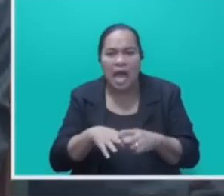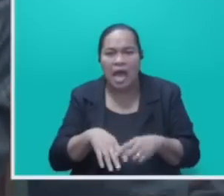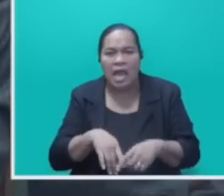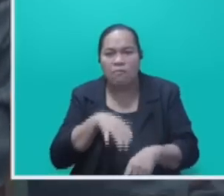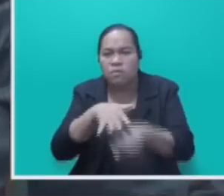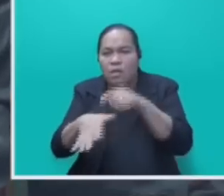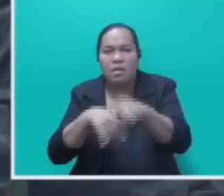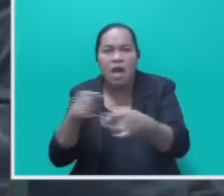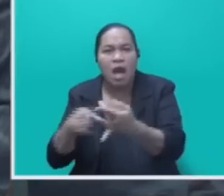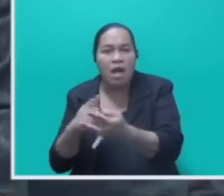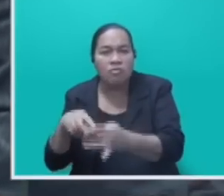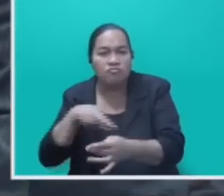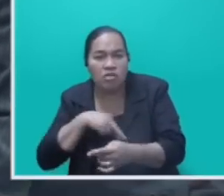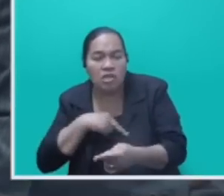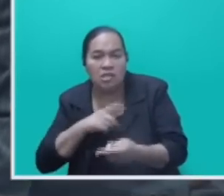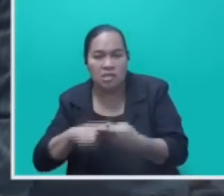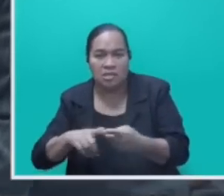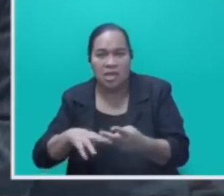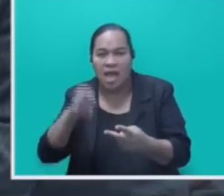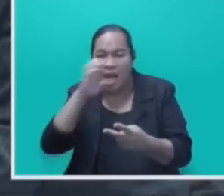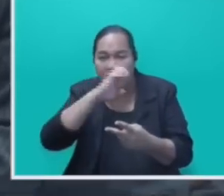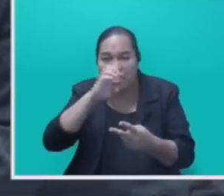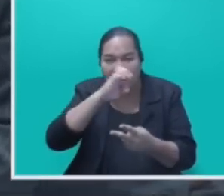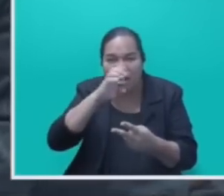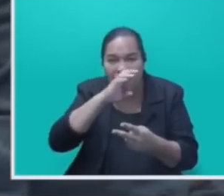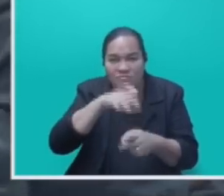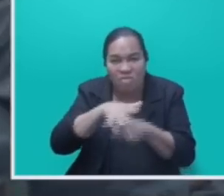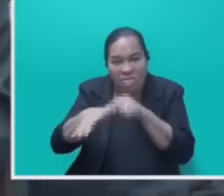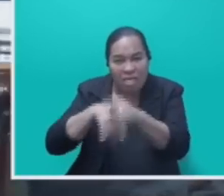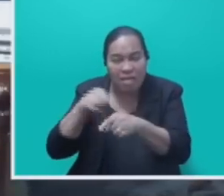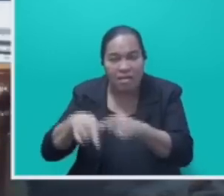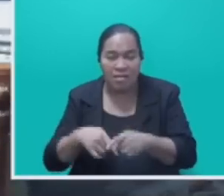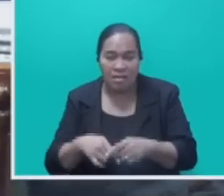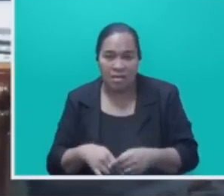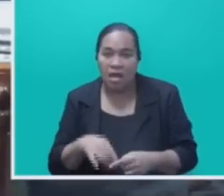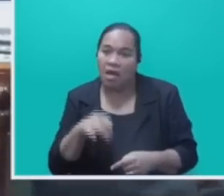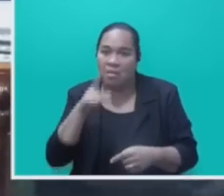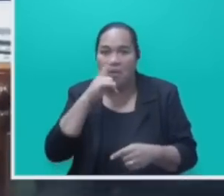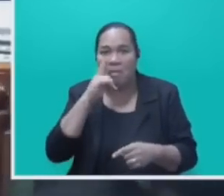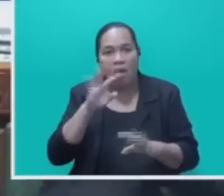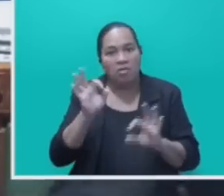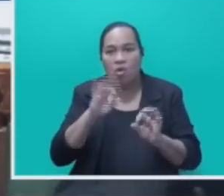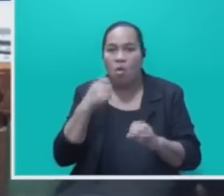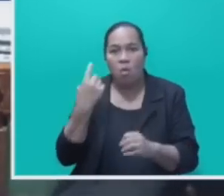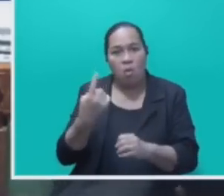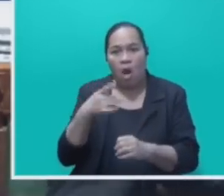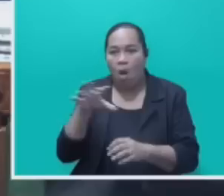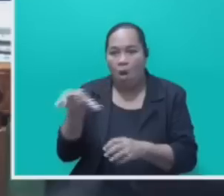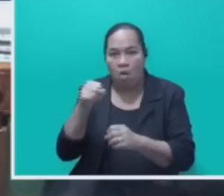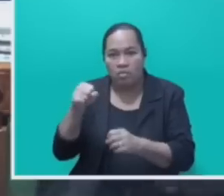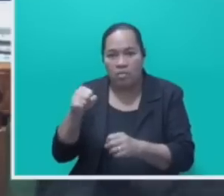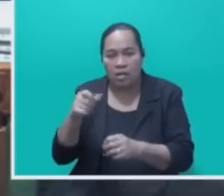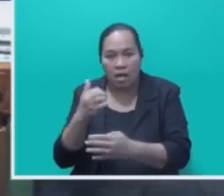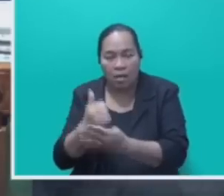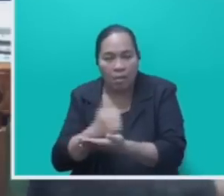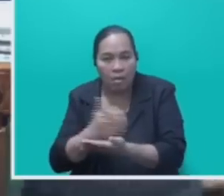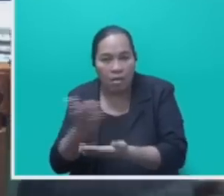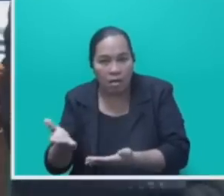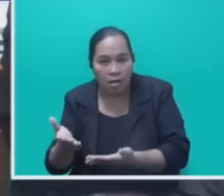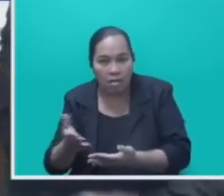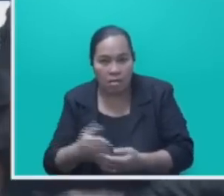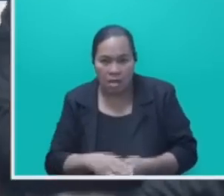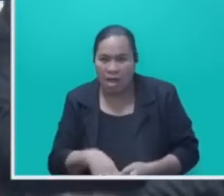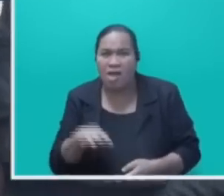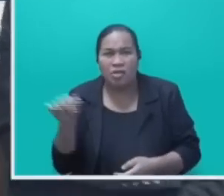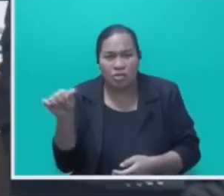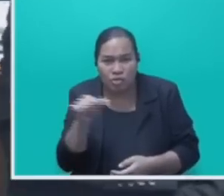indeed threats, and getting away with it. These are even on pages of those who can remove those